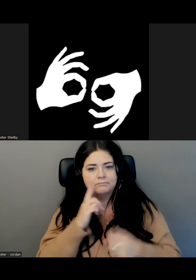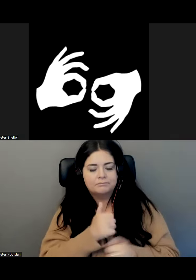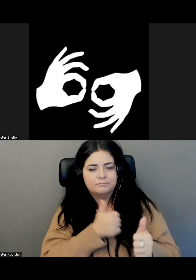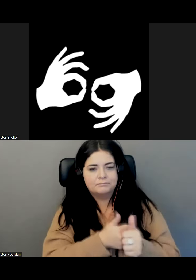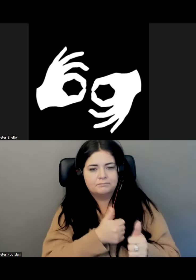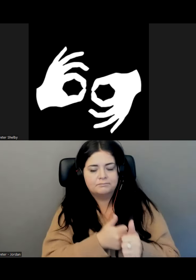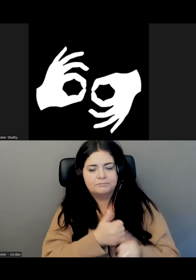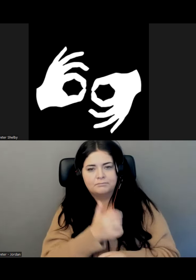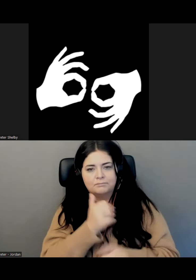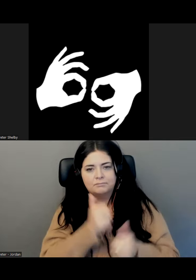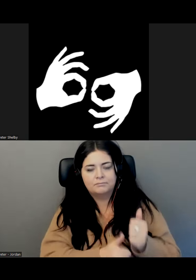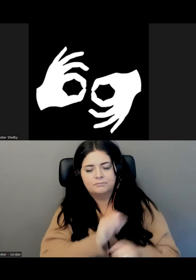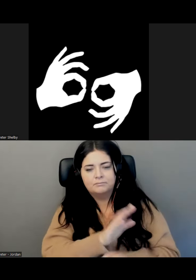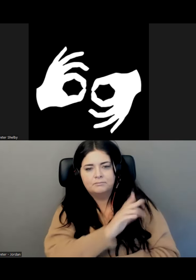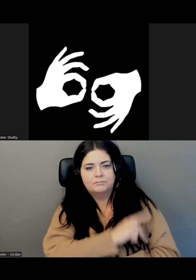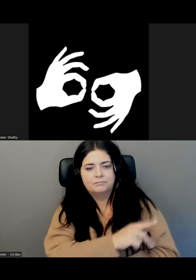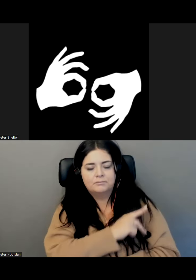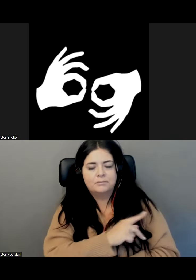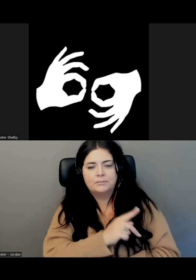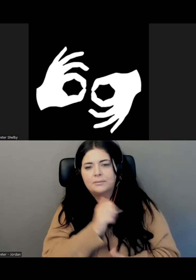patients' particular needs in hearing.